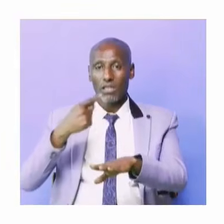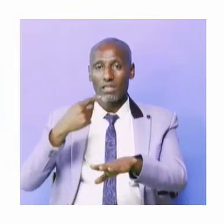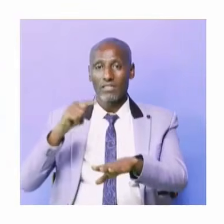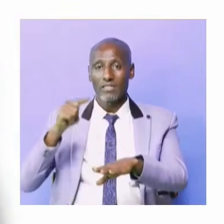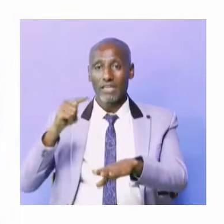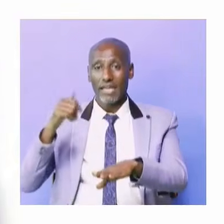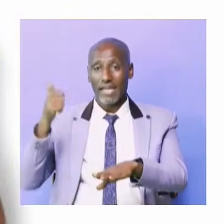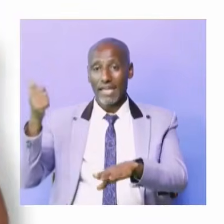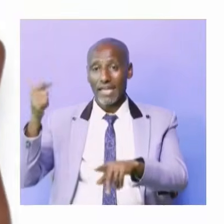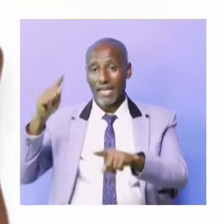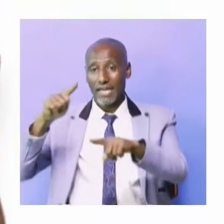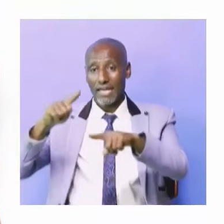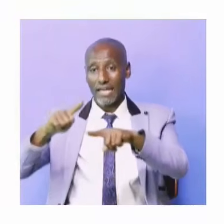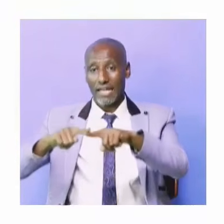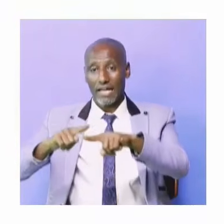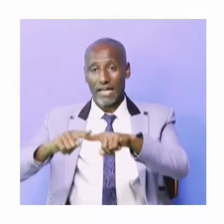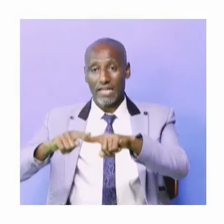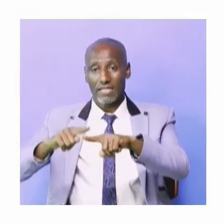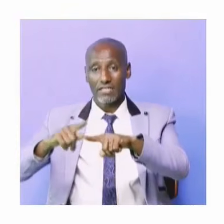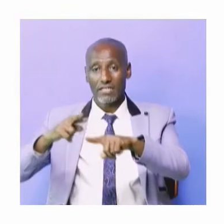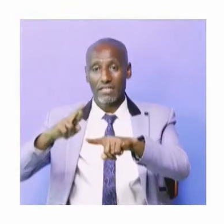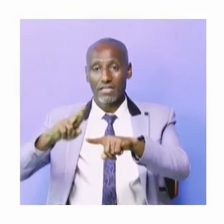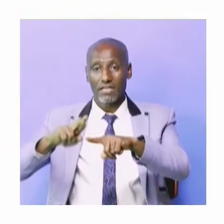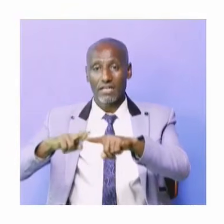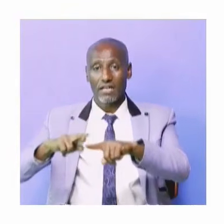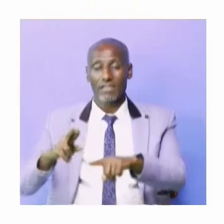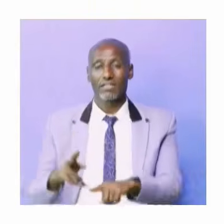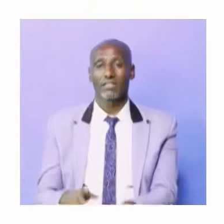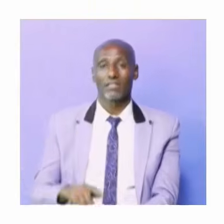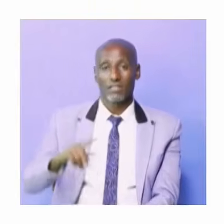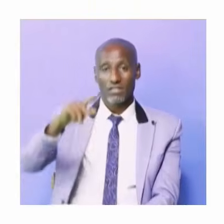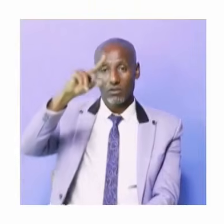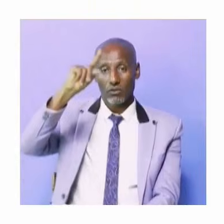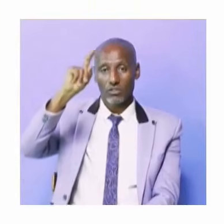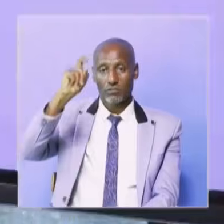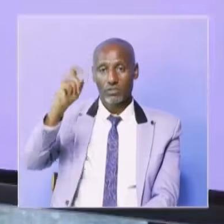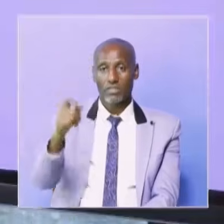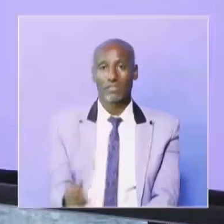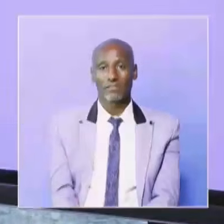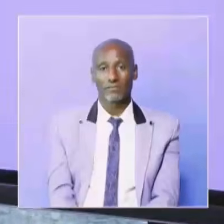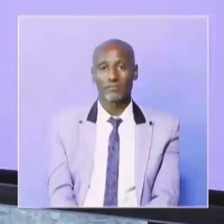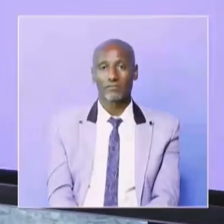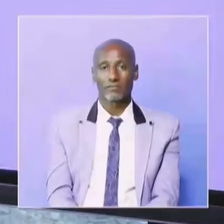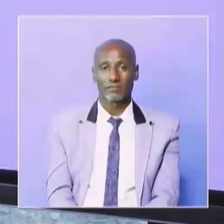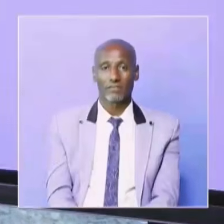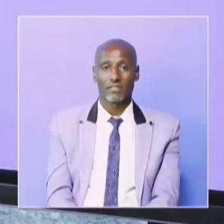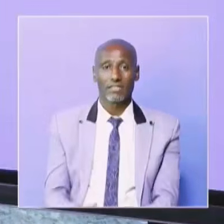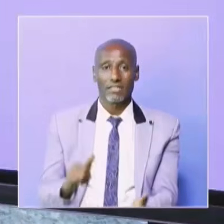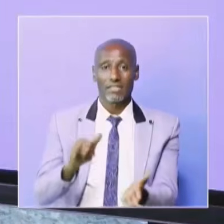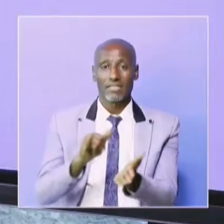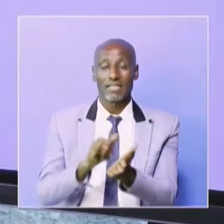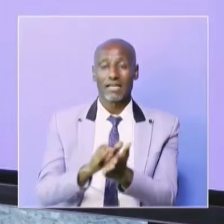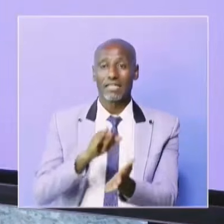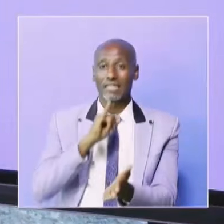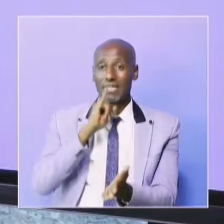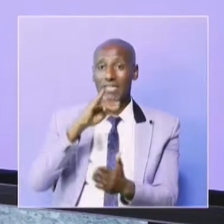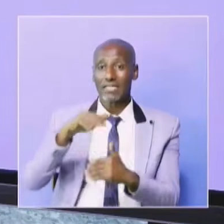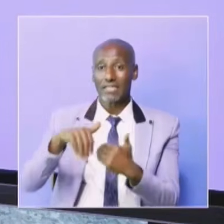a ride? Then question mark. That is how we